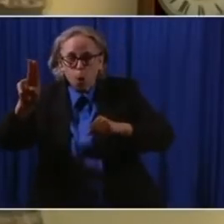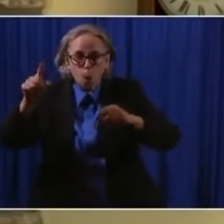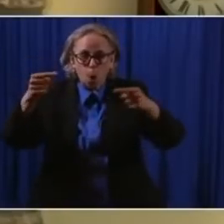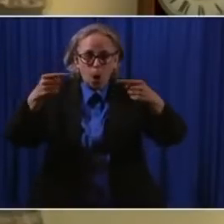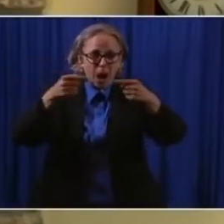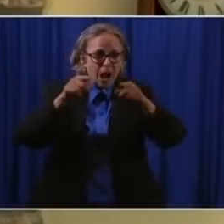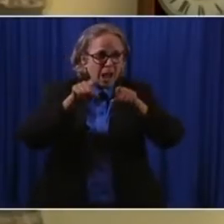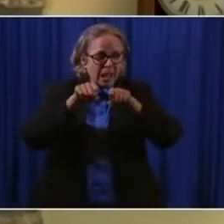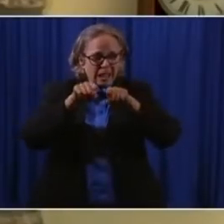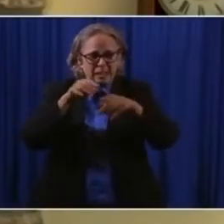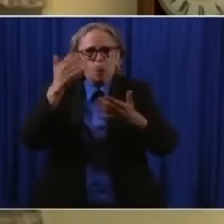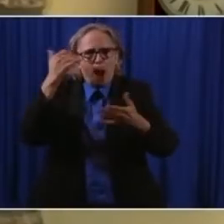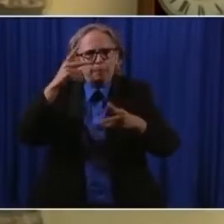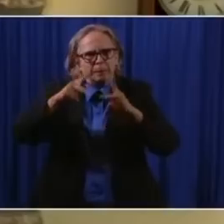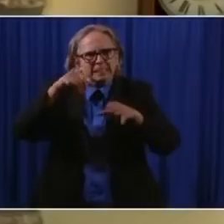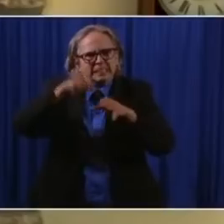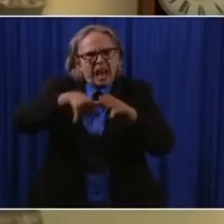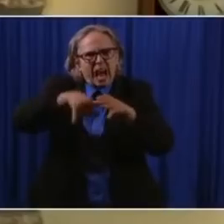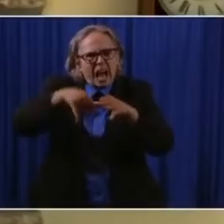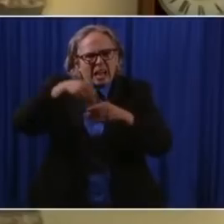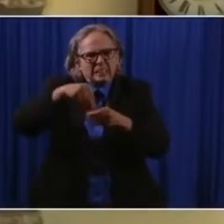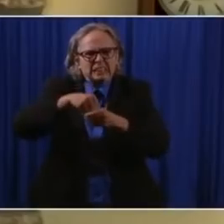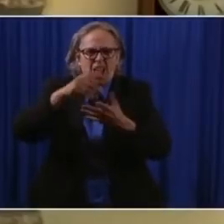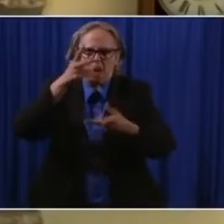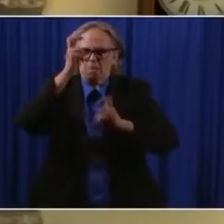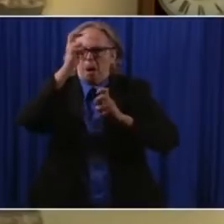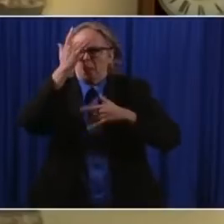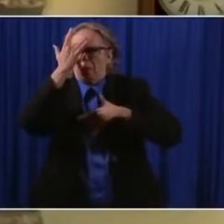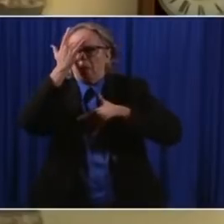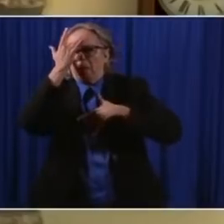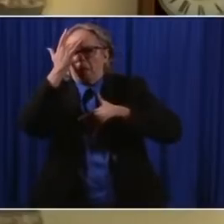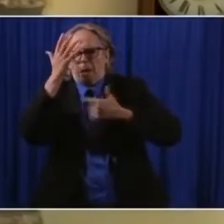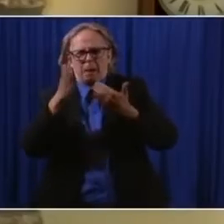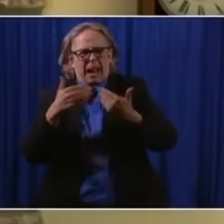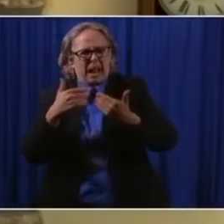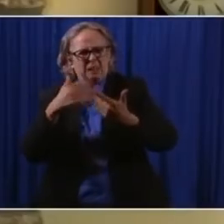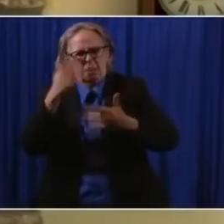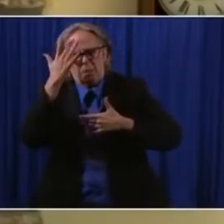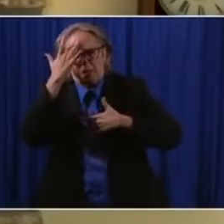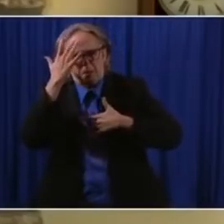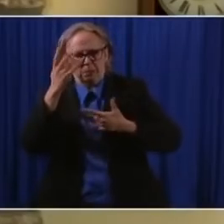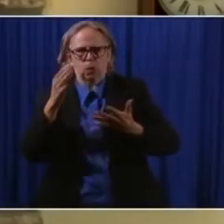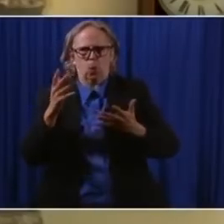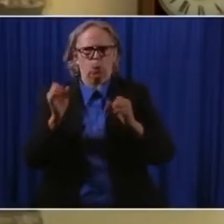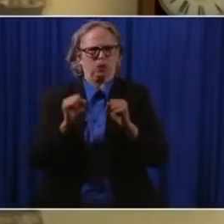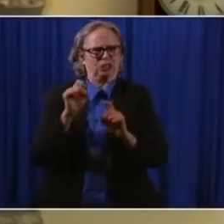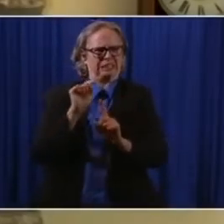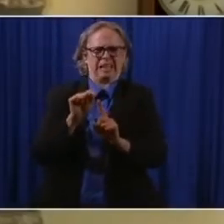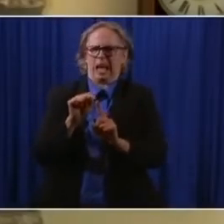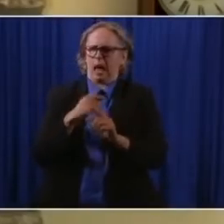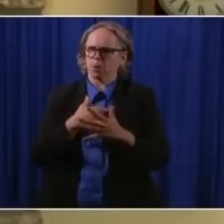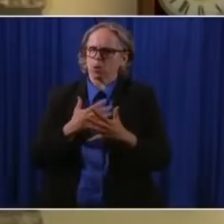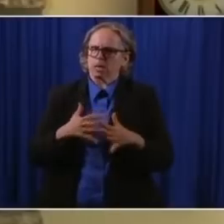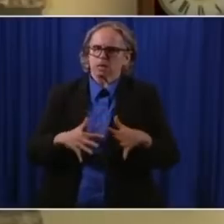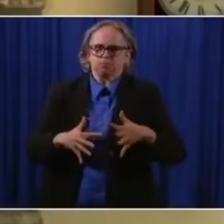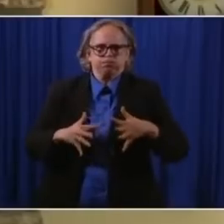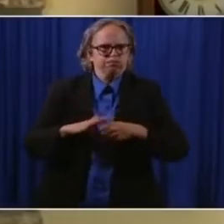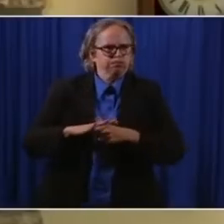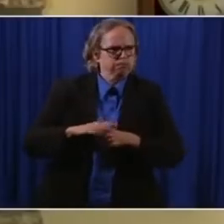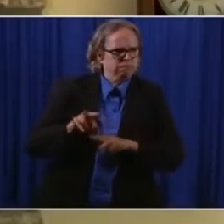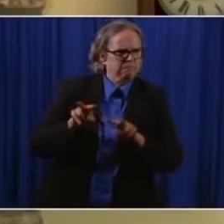So that is I think, an imperative for us to make sure we have the money for the